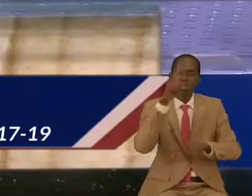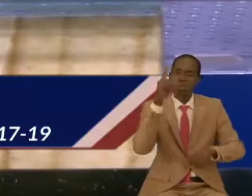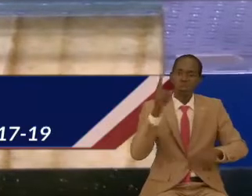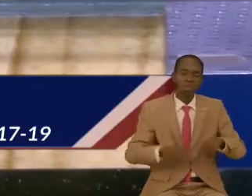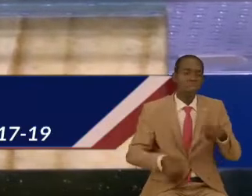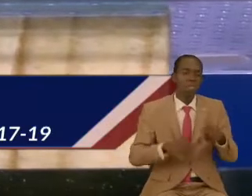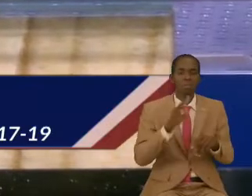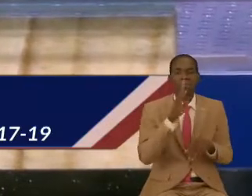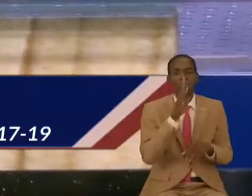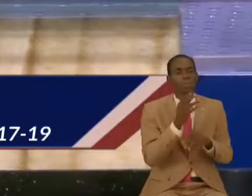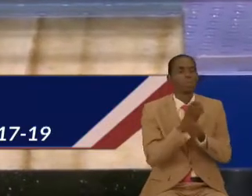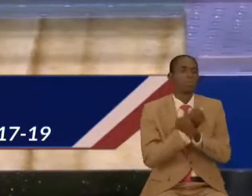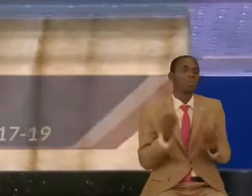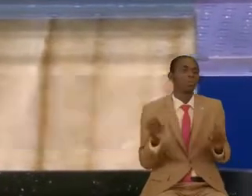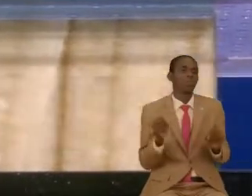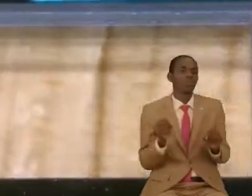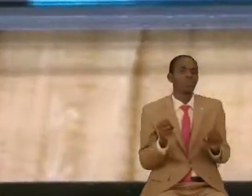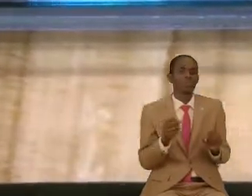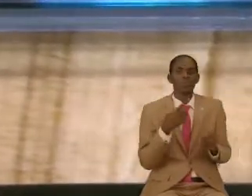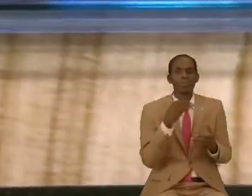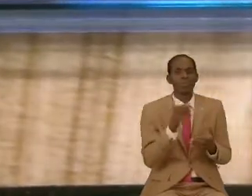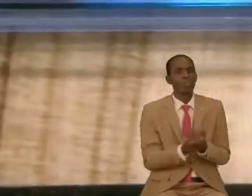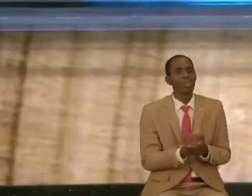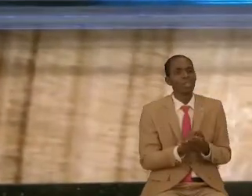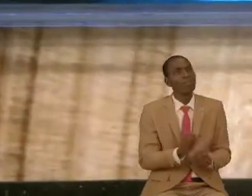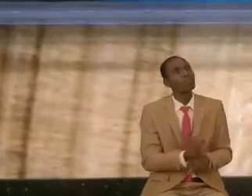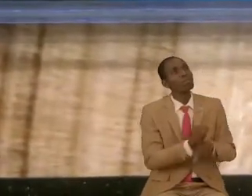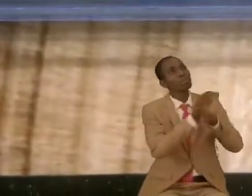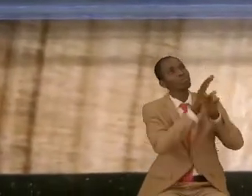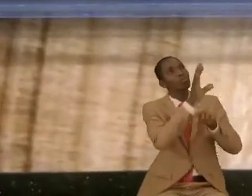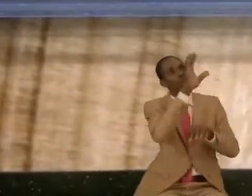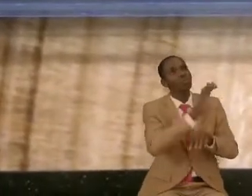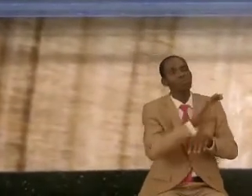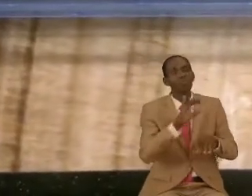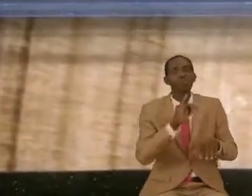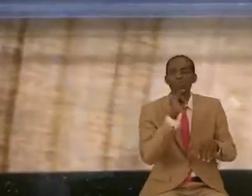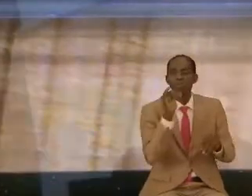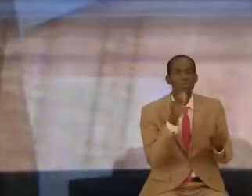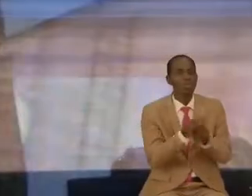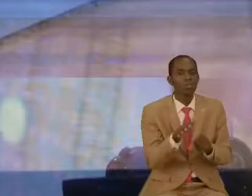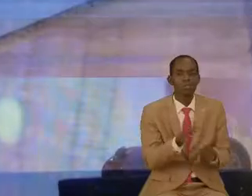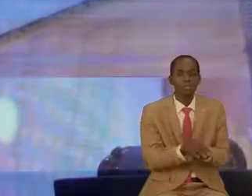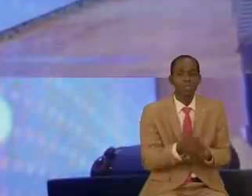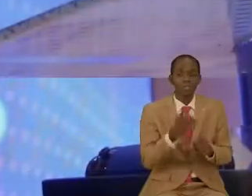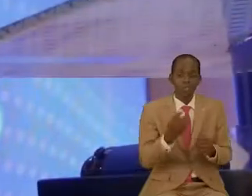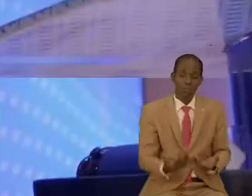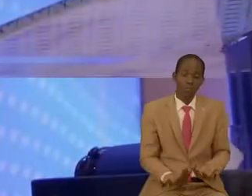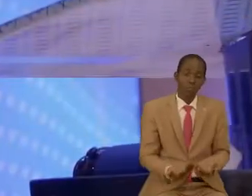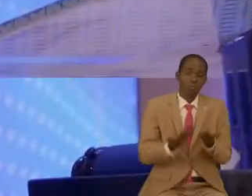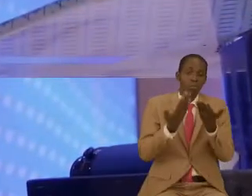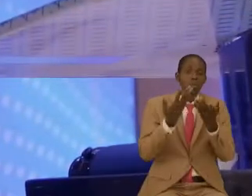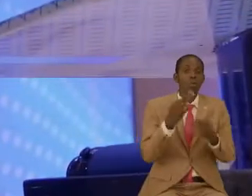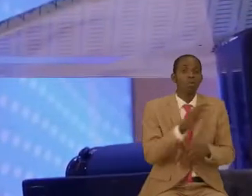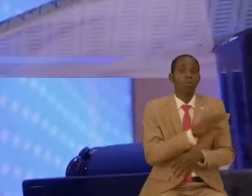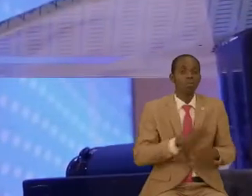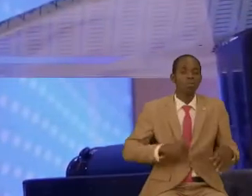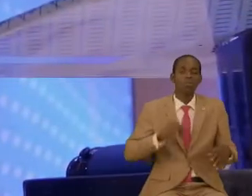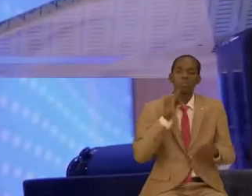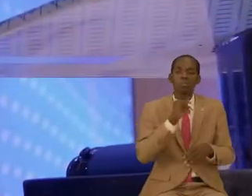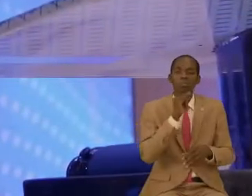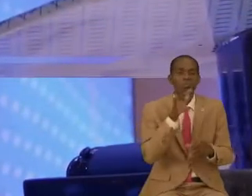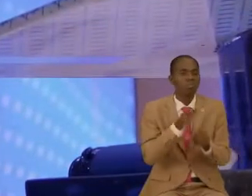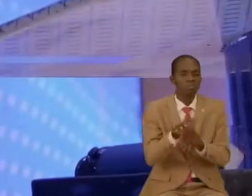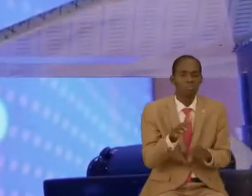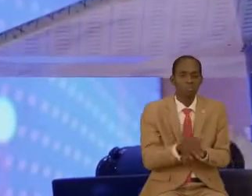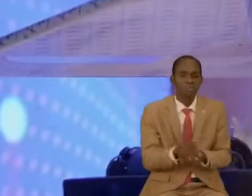cannot be saved. They said Calvary is not enough. They said the sacrifice of Christ is not enough.